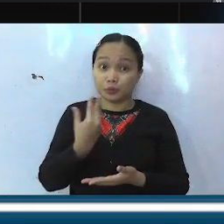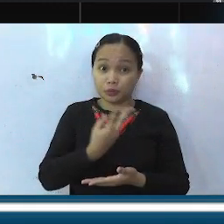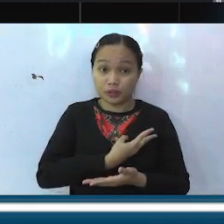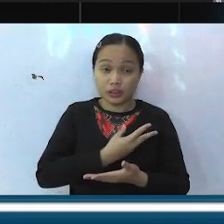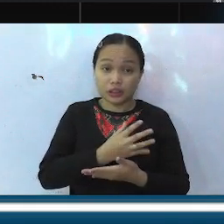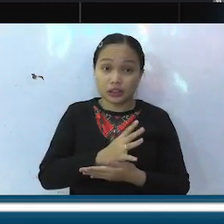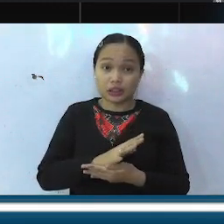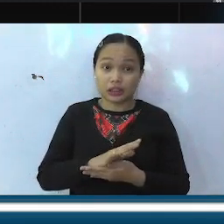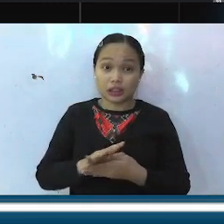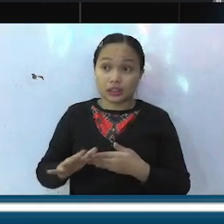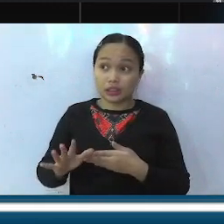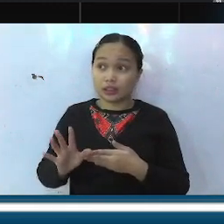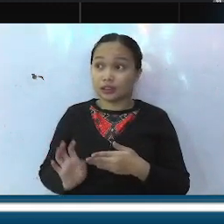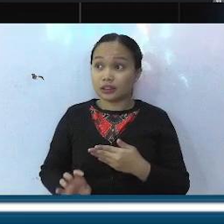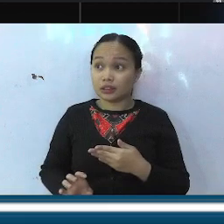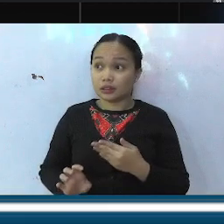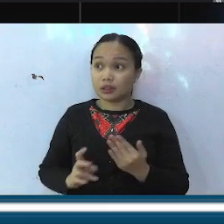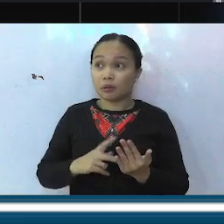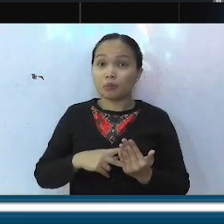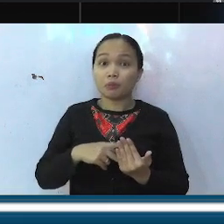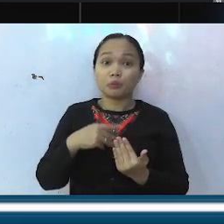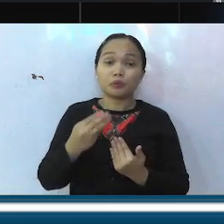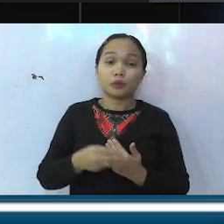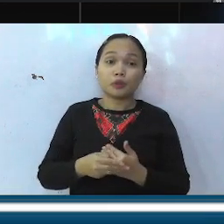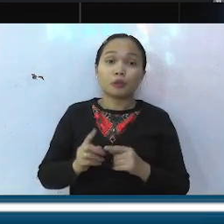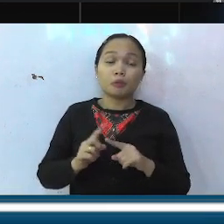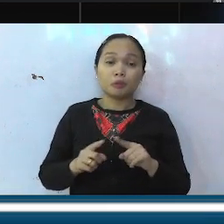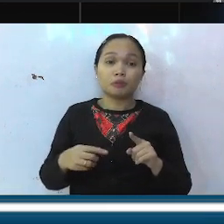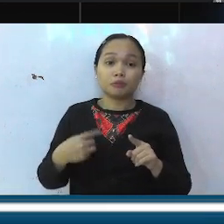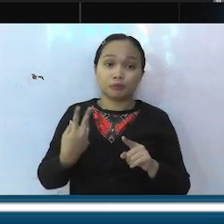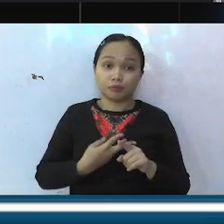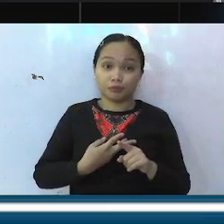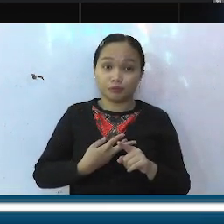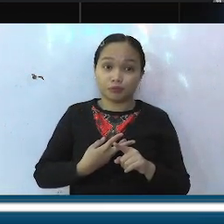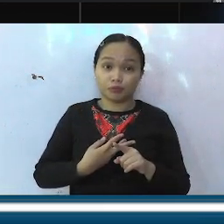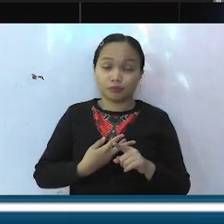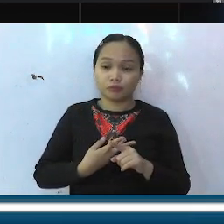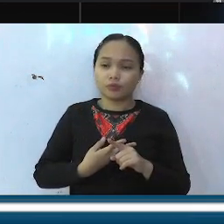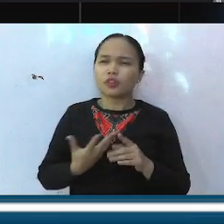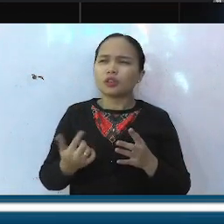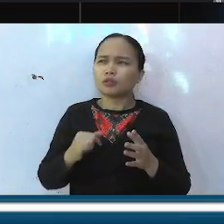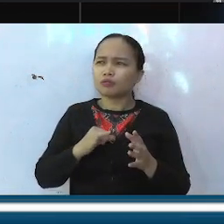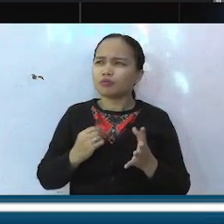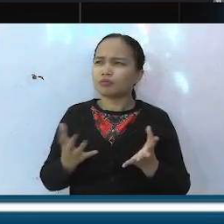we will now end our program, but before we end our program, magpaalam muna tayo, Sir Maki, if you want to.